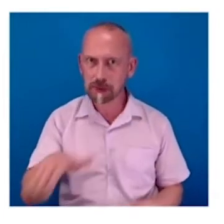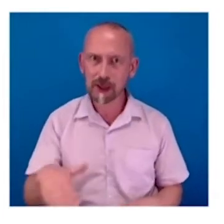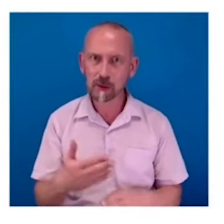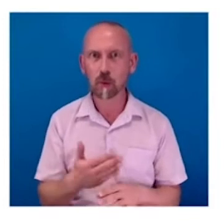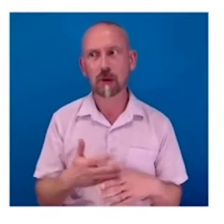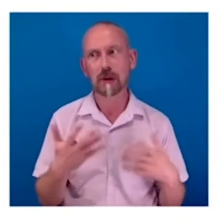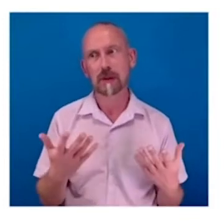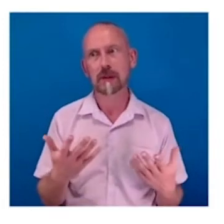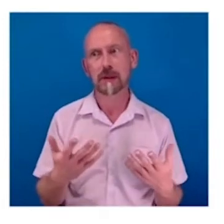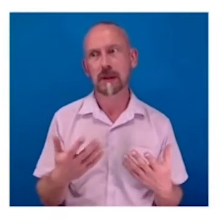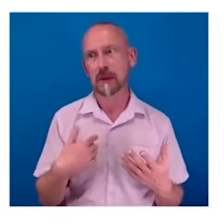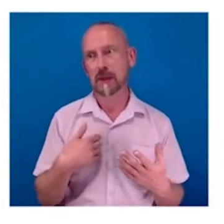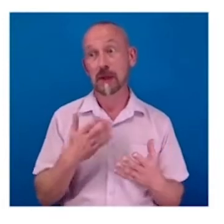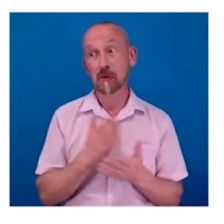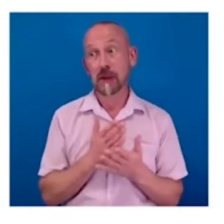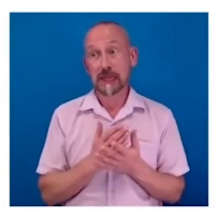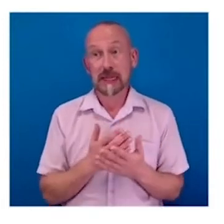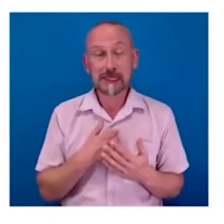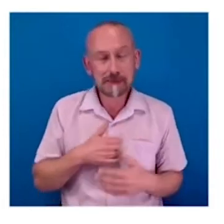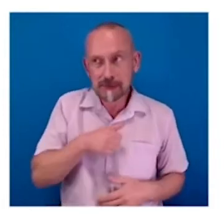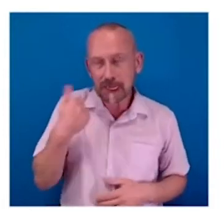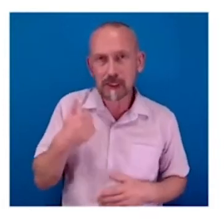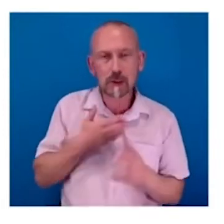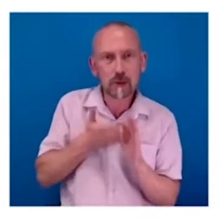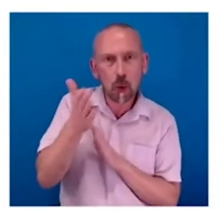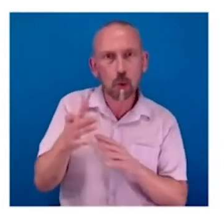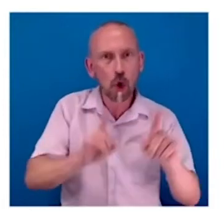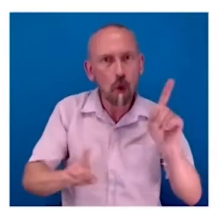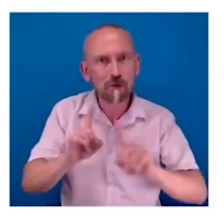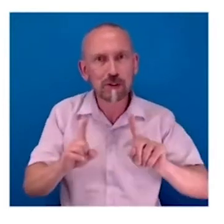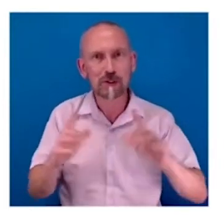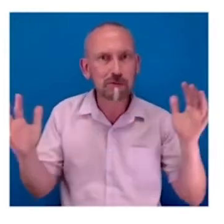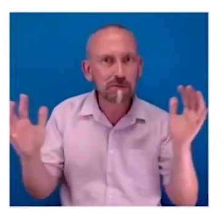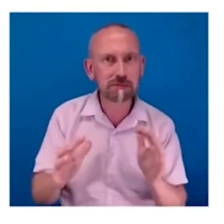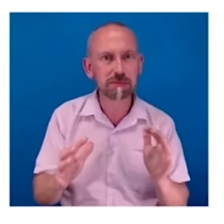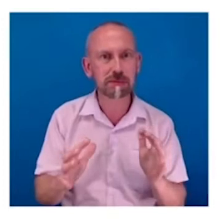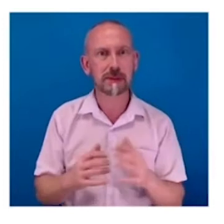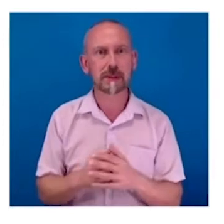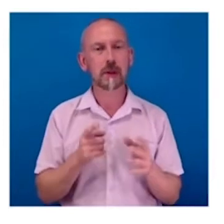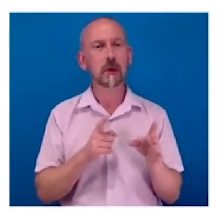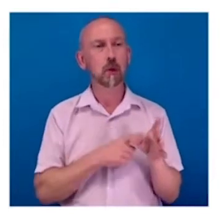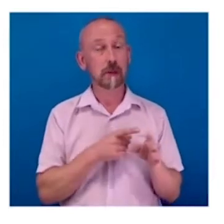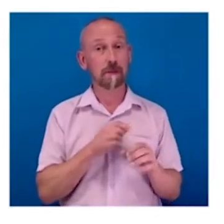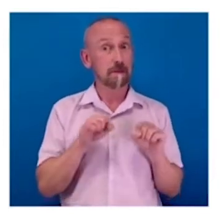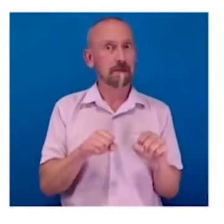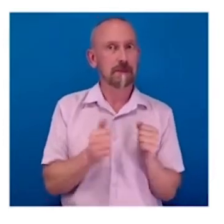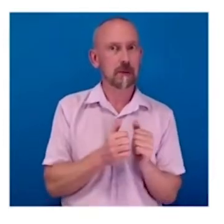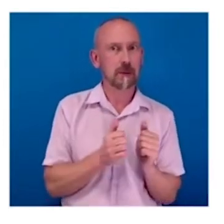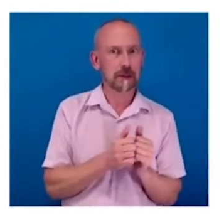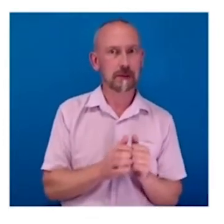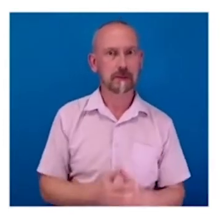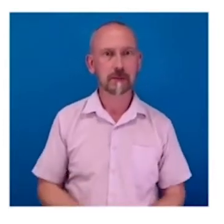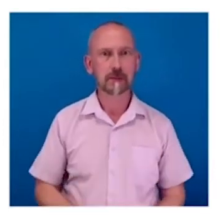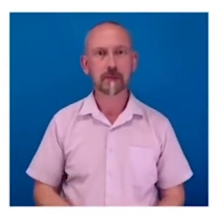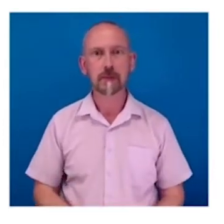Looking forward to that. That'd be too. Sam, do you want to say anything on this topic? I'd like to build on what